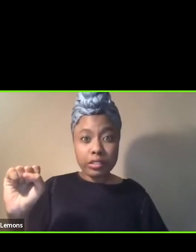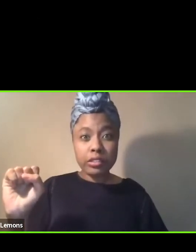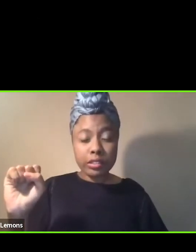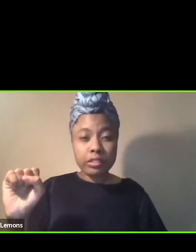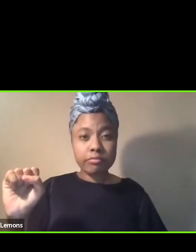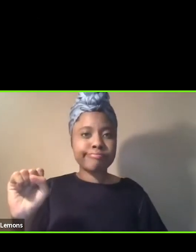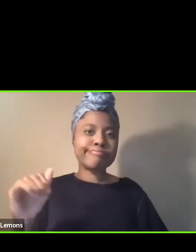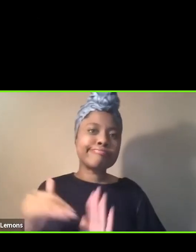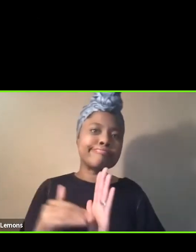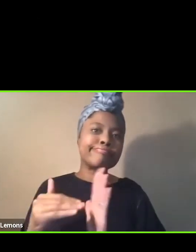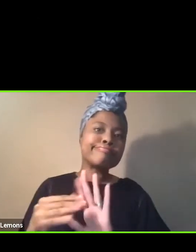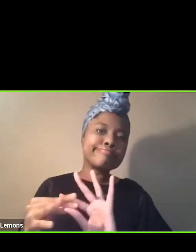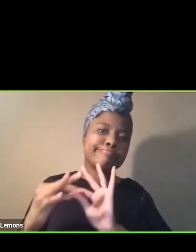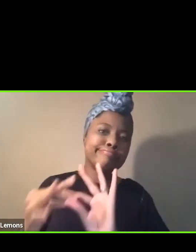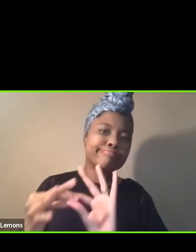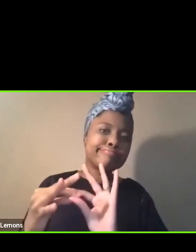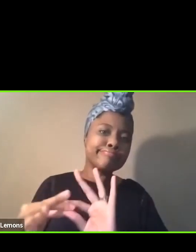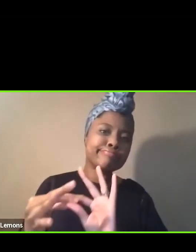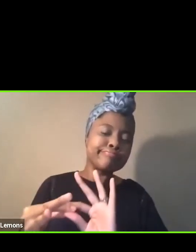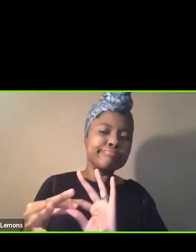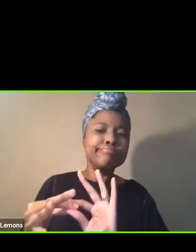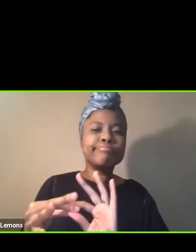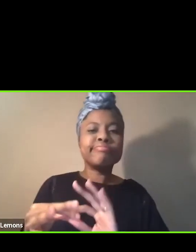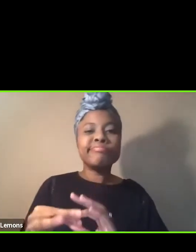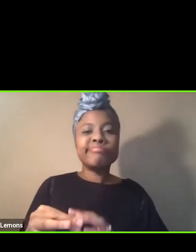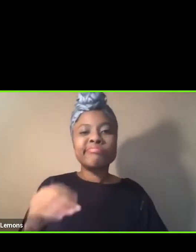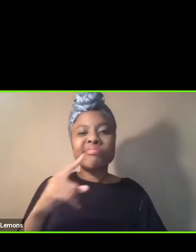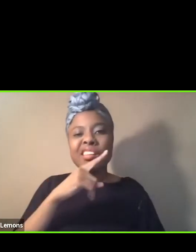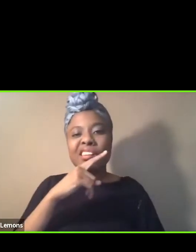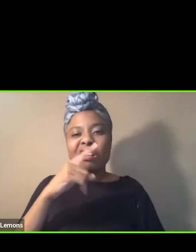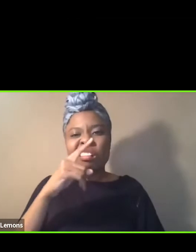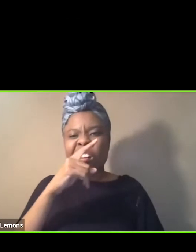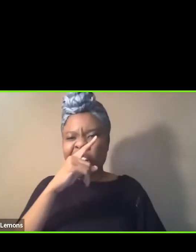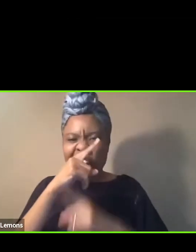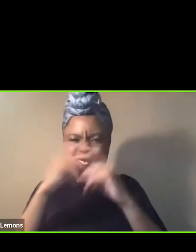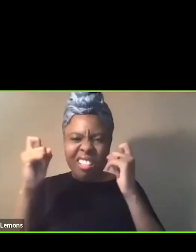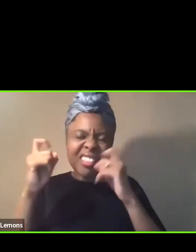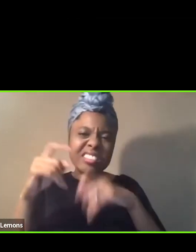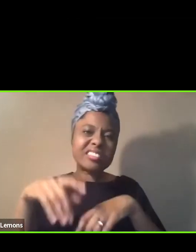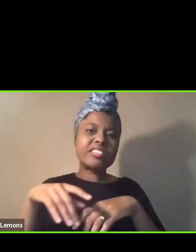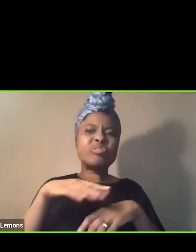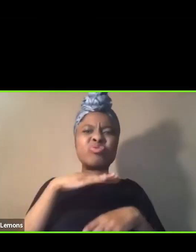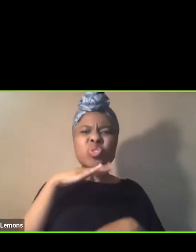been associated with ugliness, dirtiness,